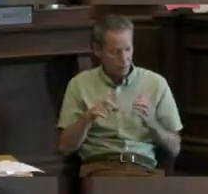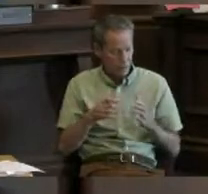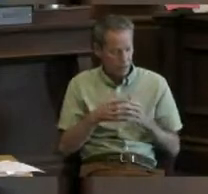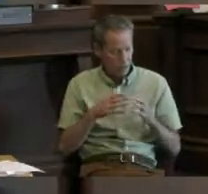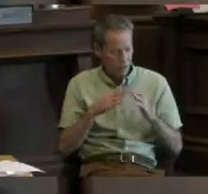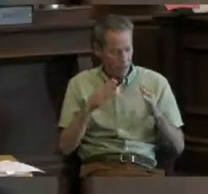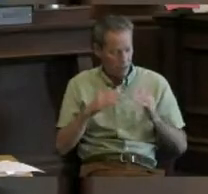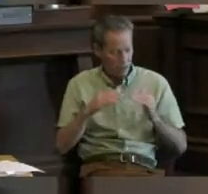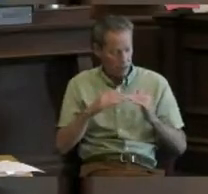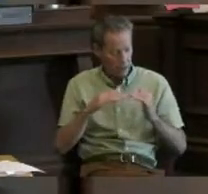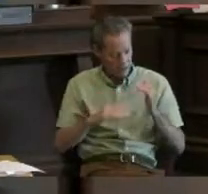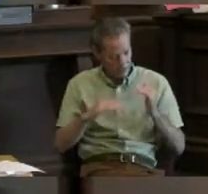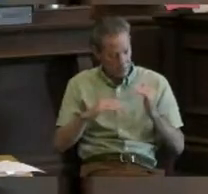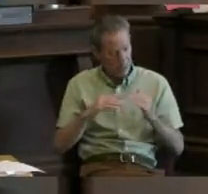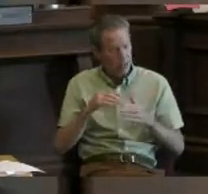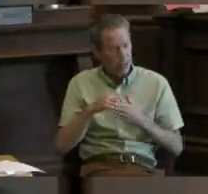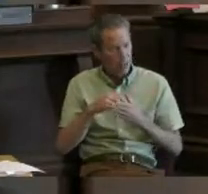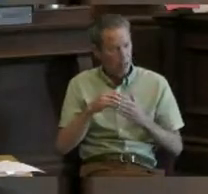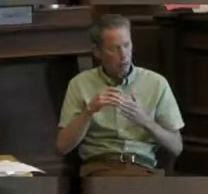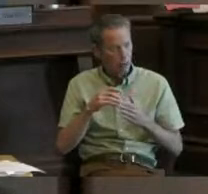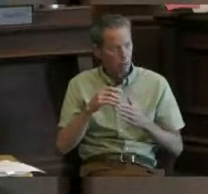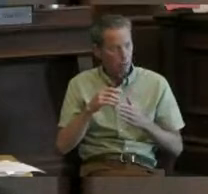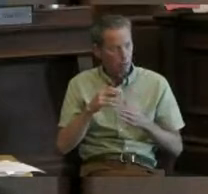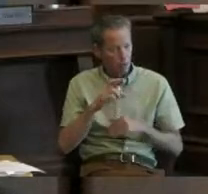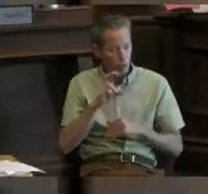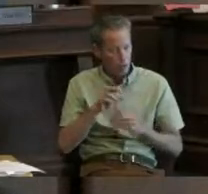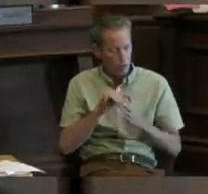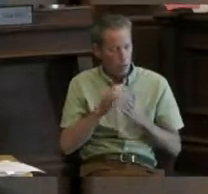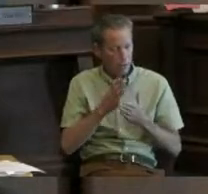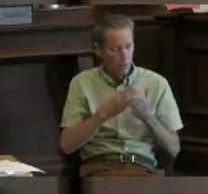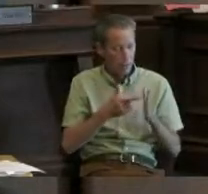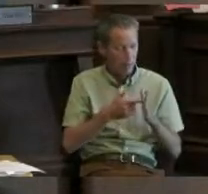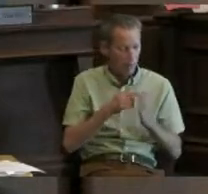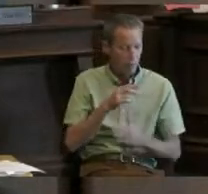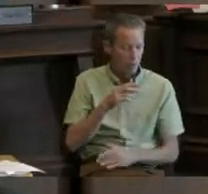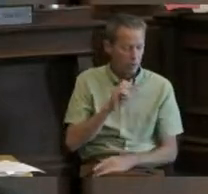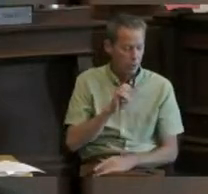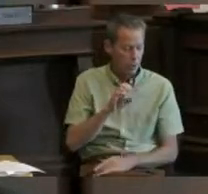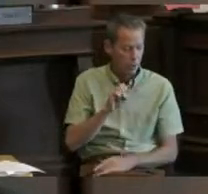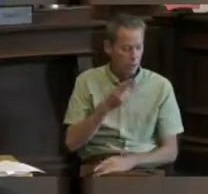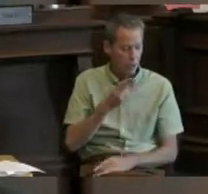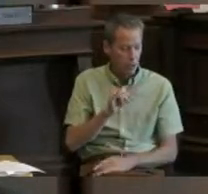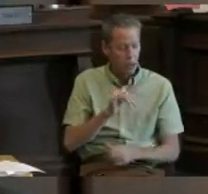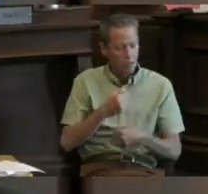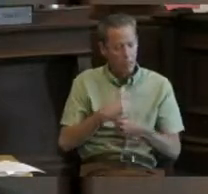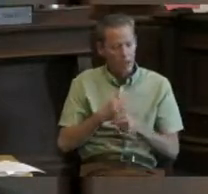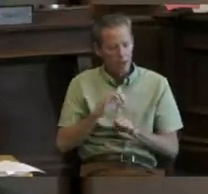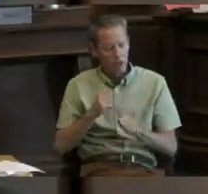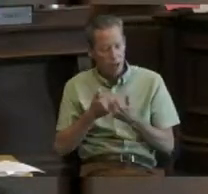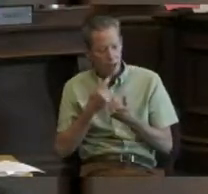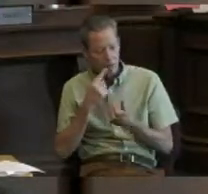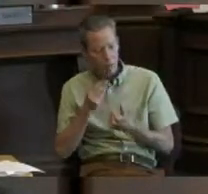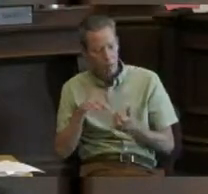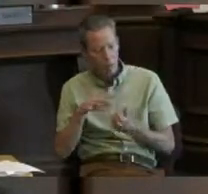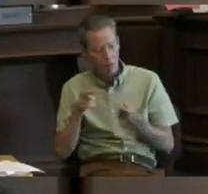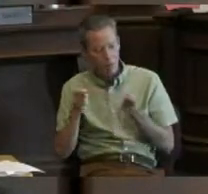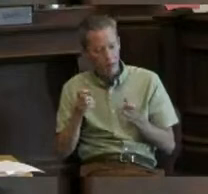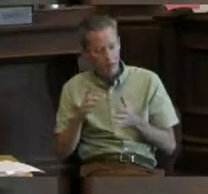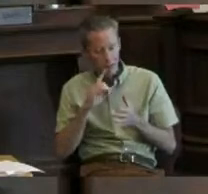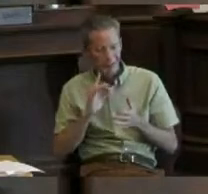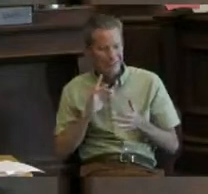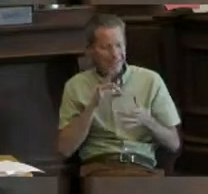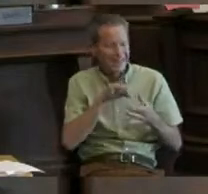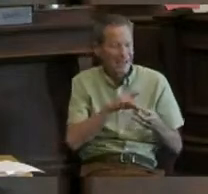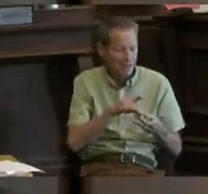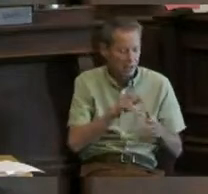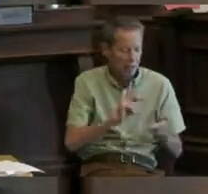housing instability in Rochester, that some of the requirements of ESHA make it challenging for the property managers to even connect people